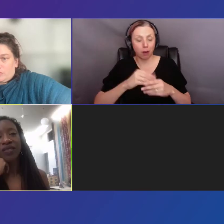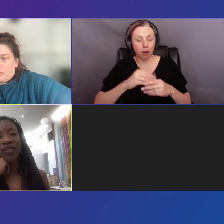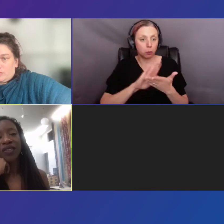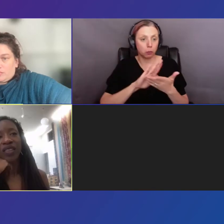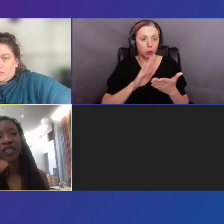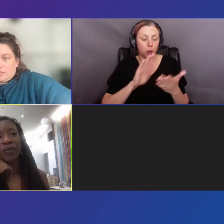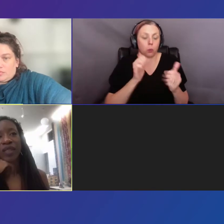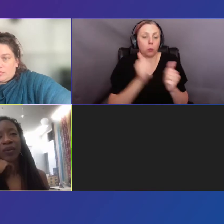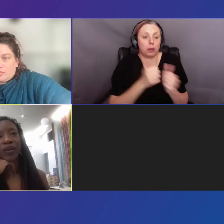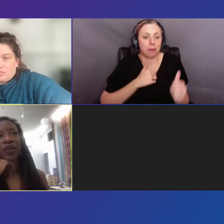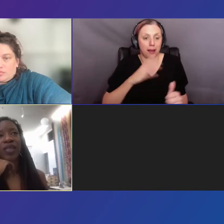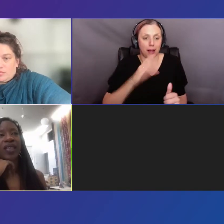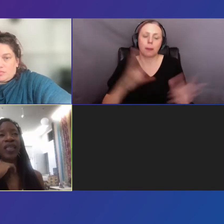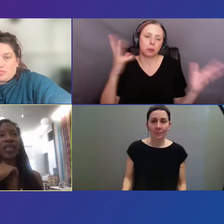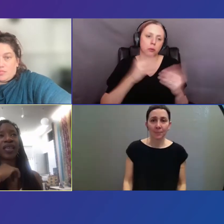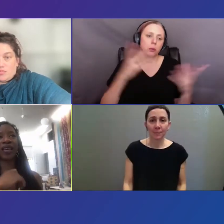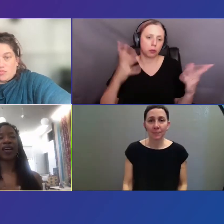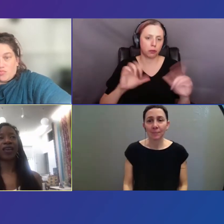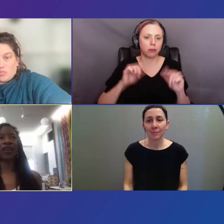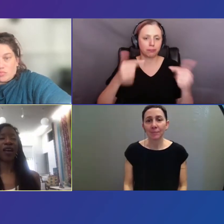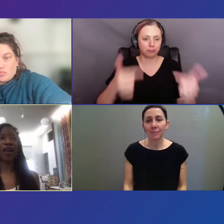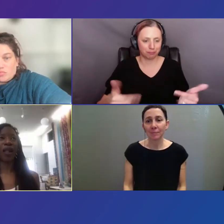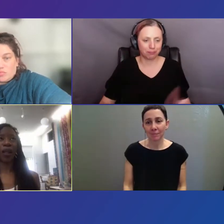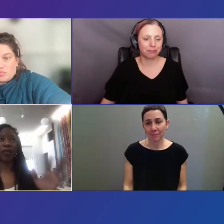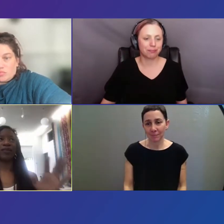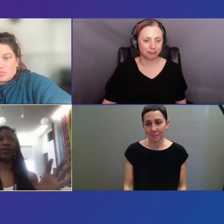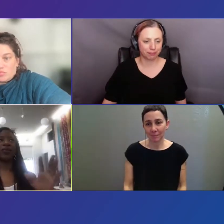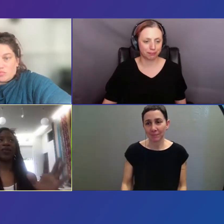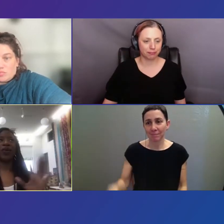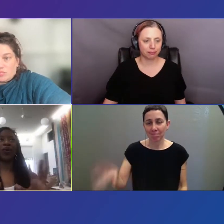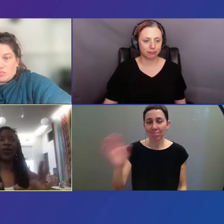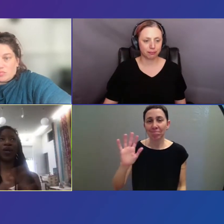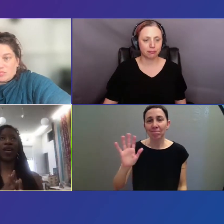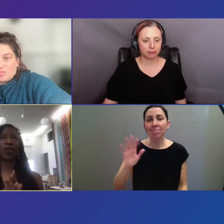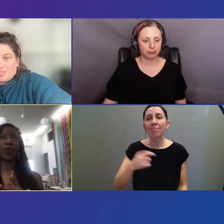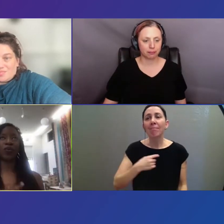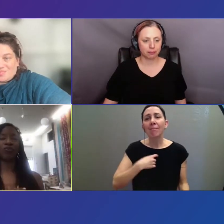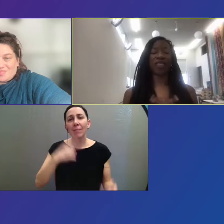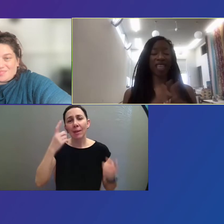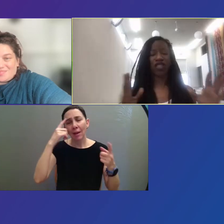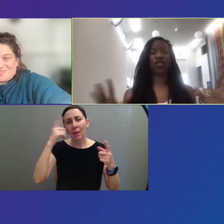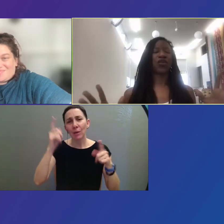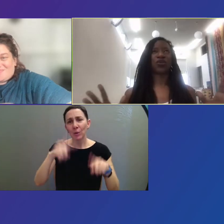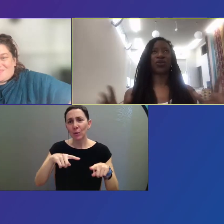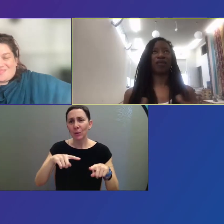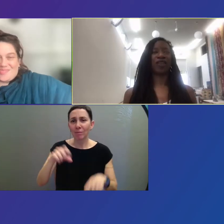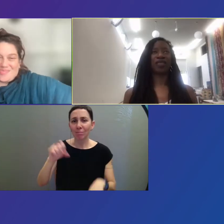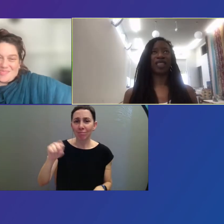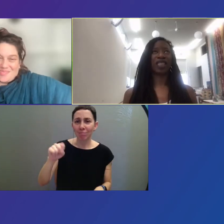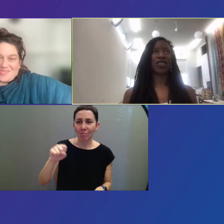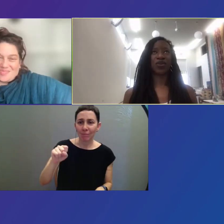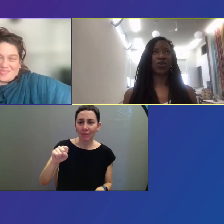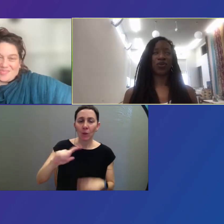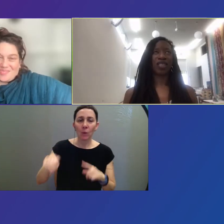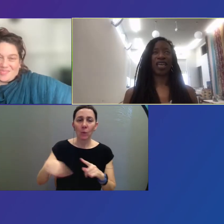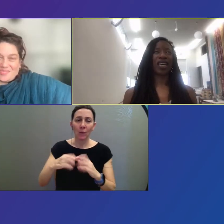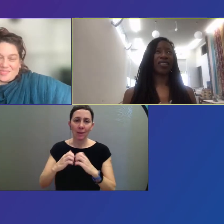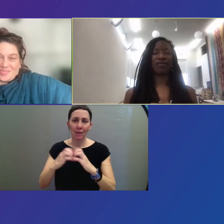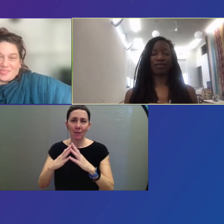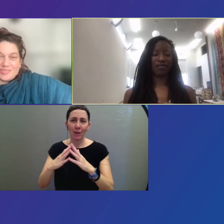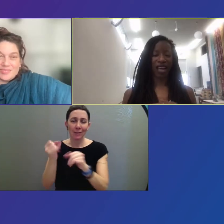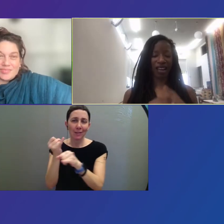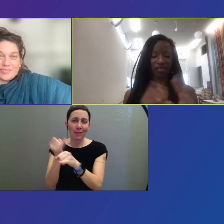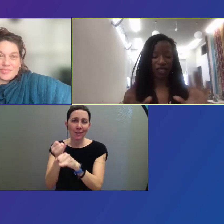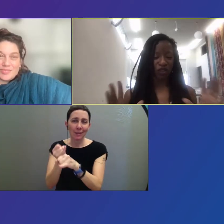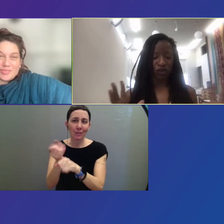Yes, definitely. I mean, I would agree. I think I the Institute, when I founded the Institute